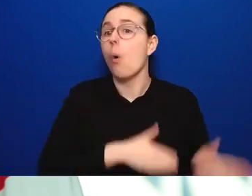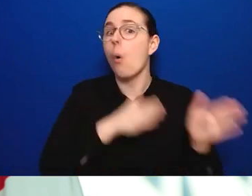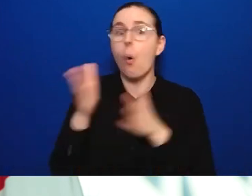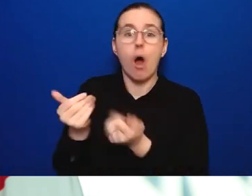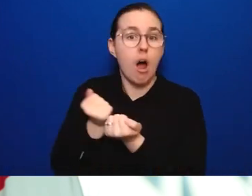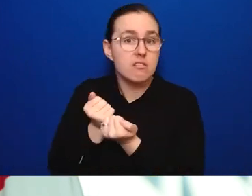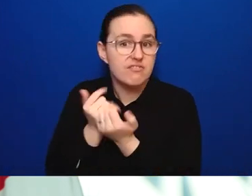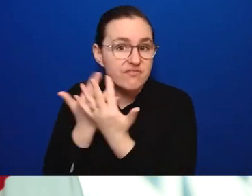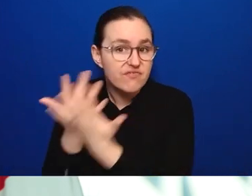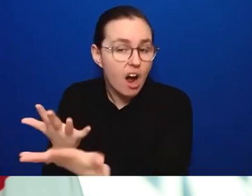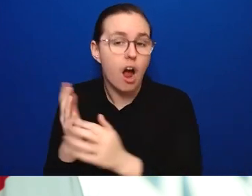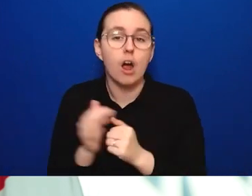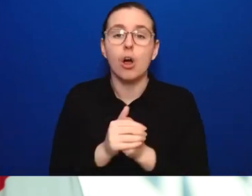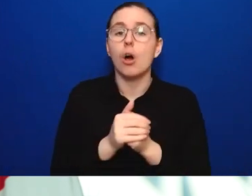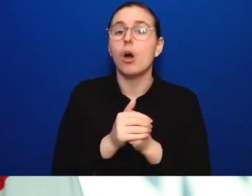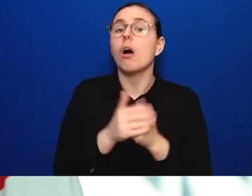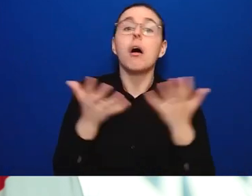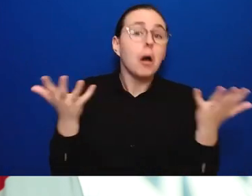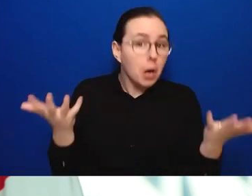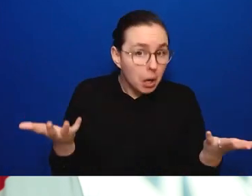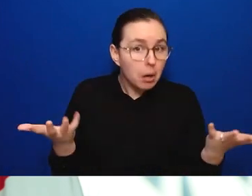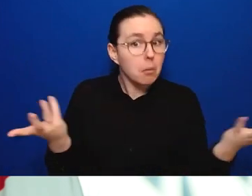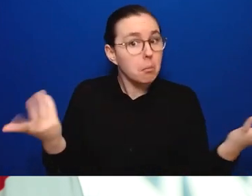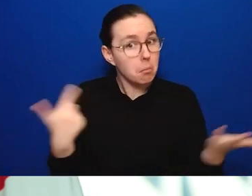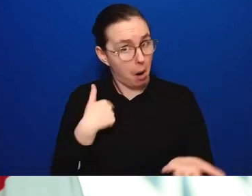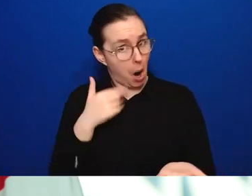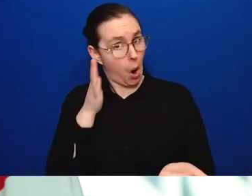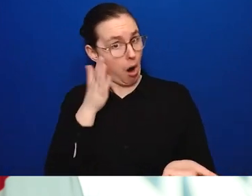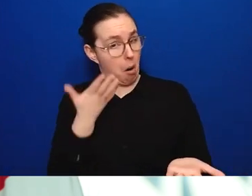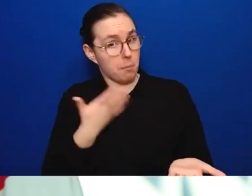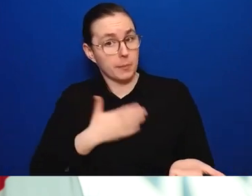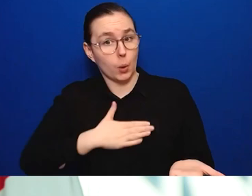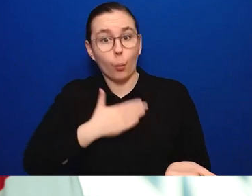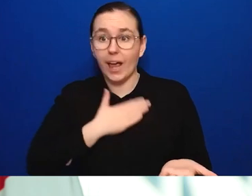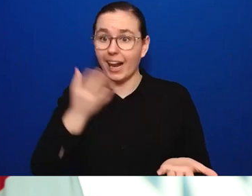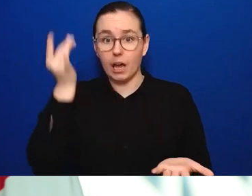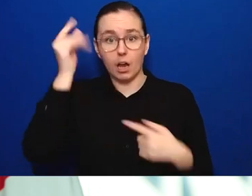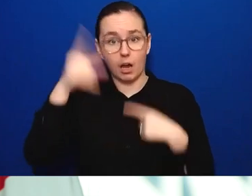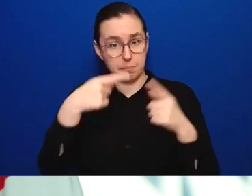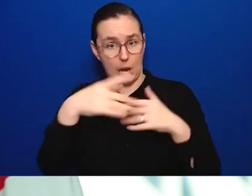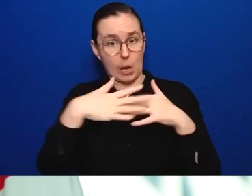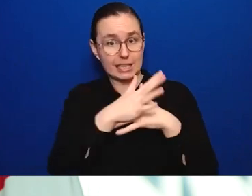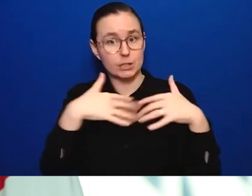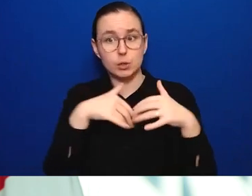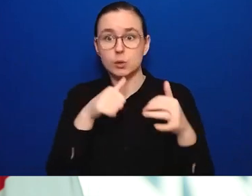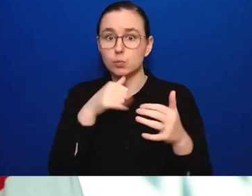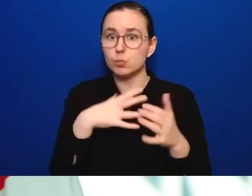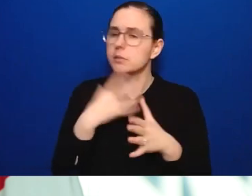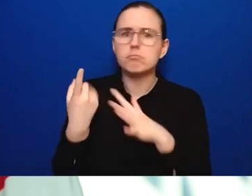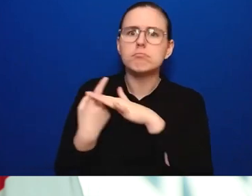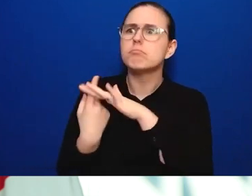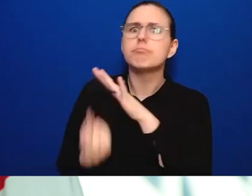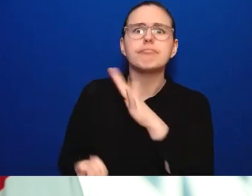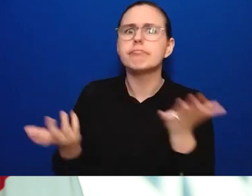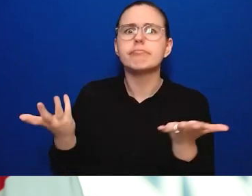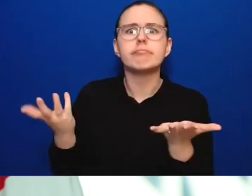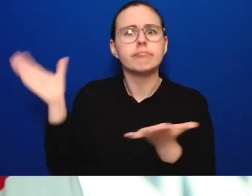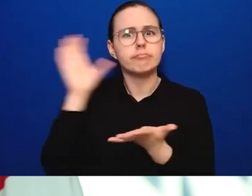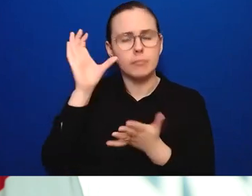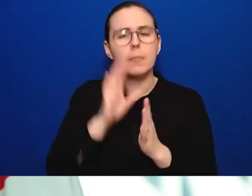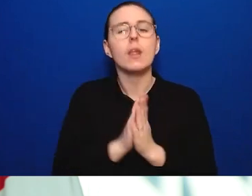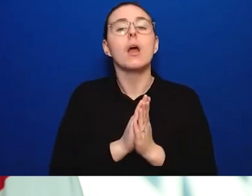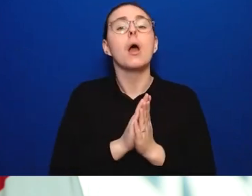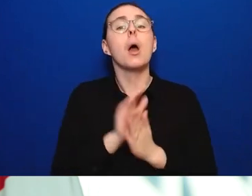and Indigenous women is something that certainly I would be willing to take a look at, and obviously would do that in